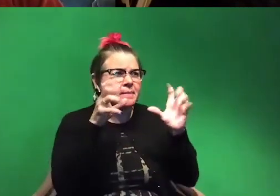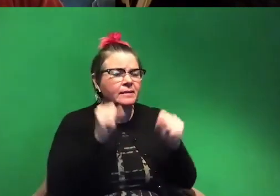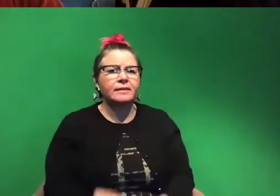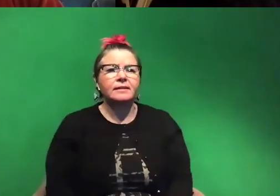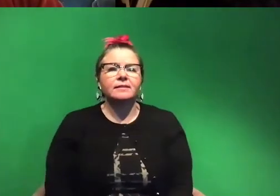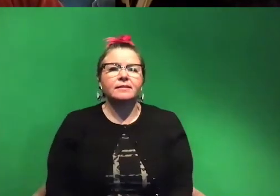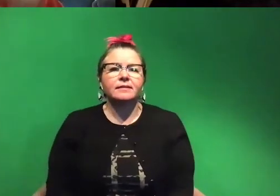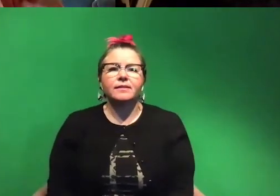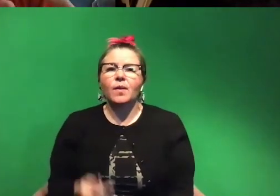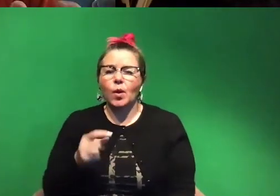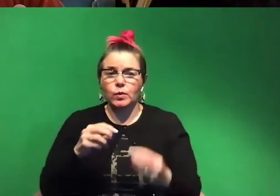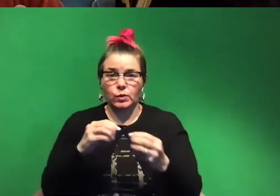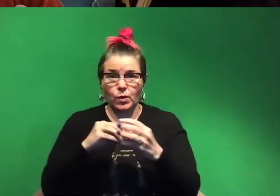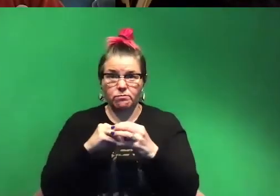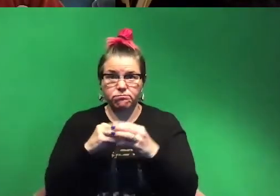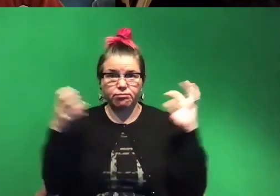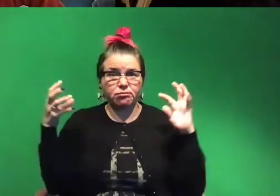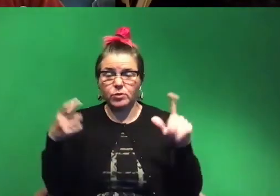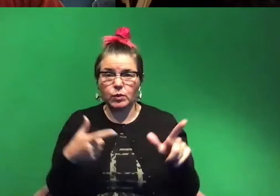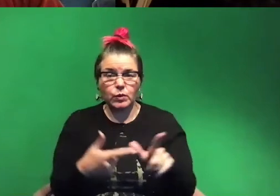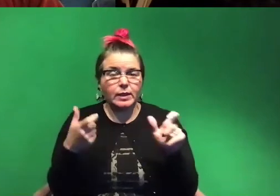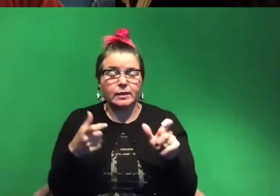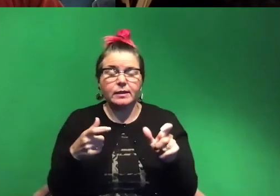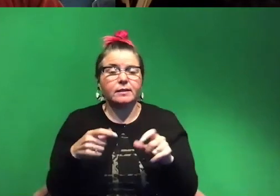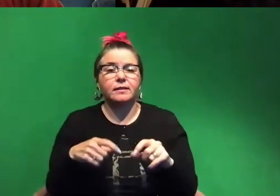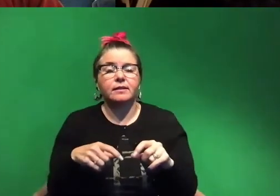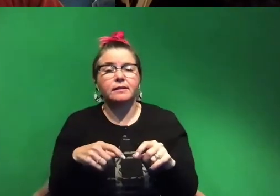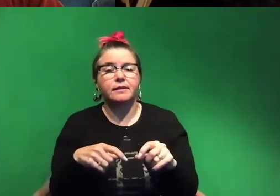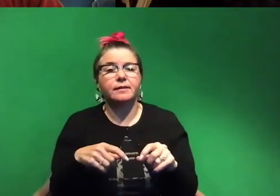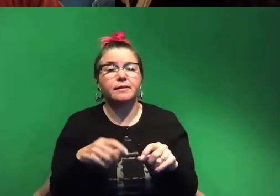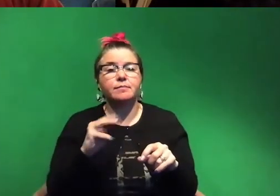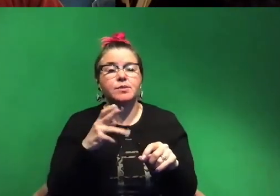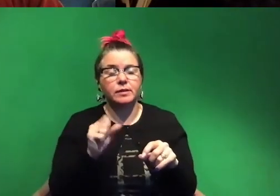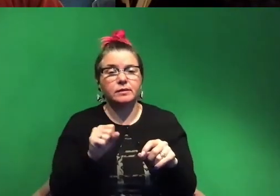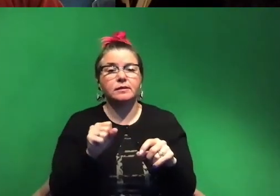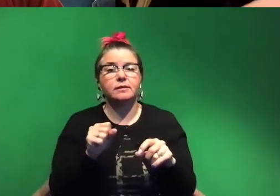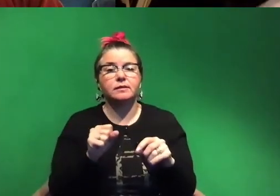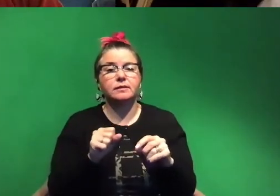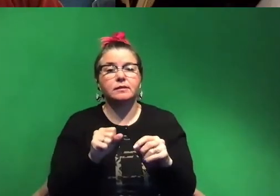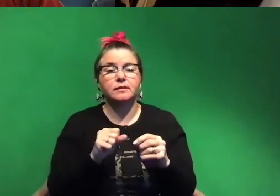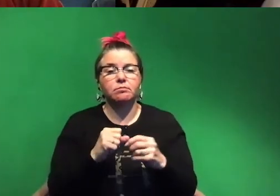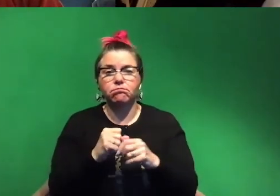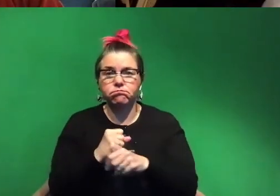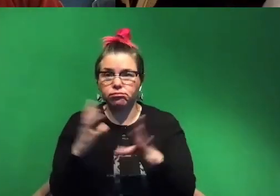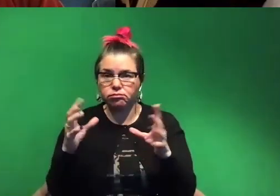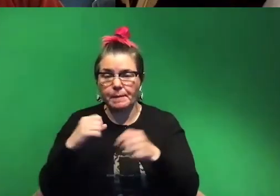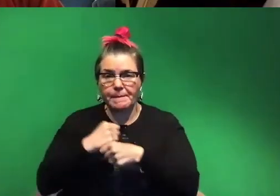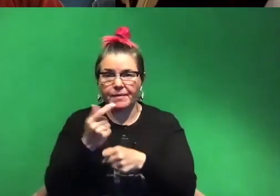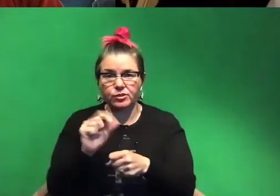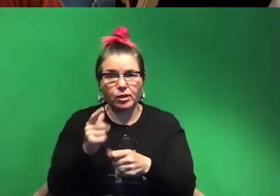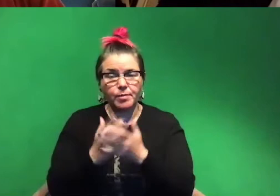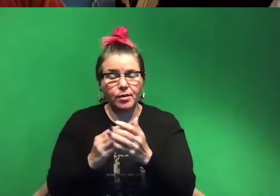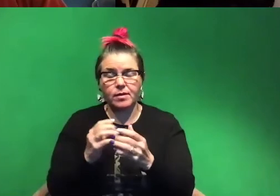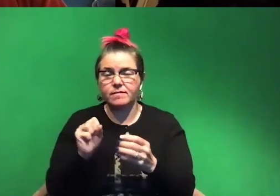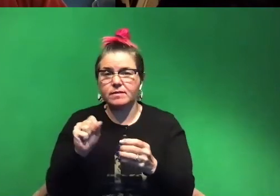those threads can, very quickly uncoil, and then the mucus quickly ruptures to form the gel component of the slime. So